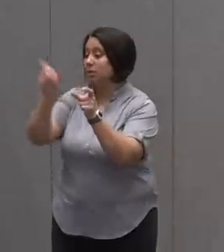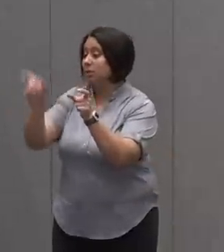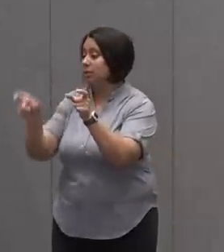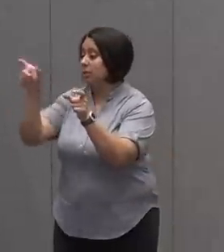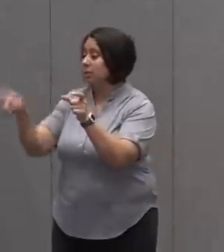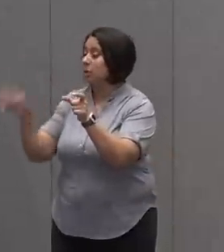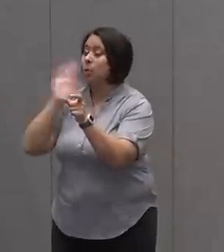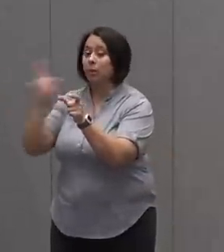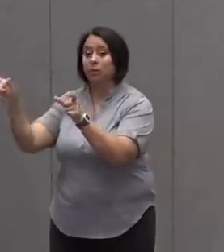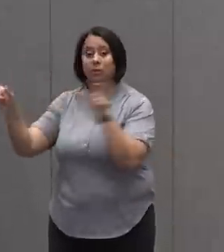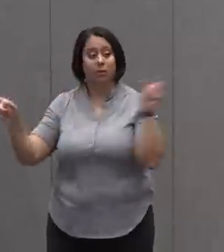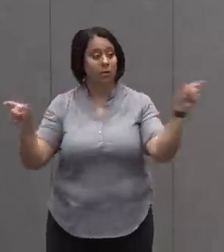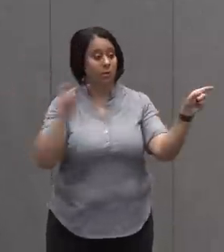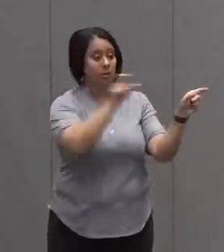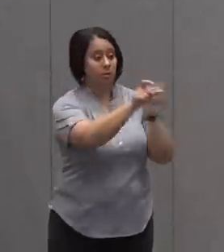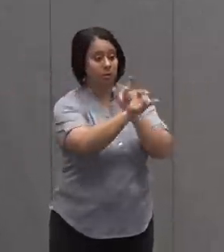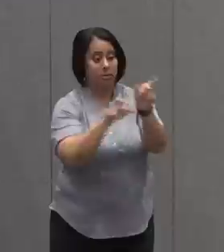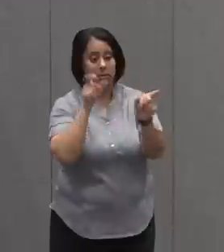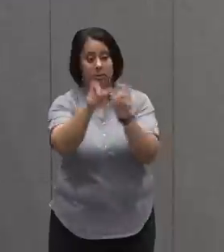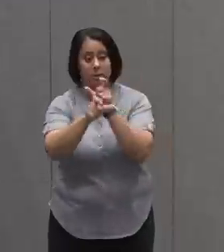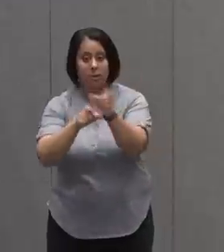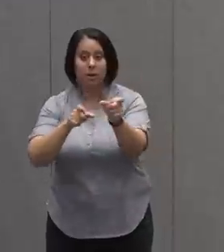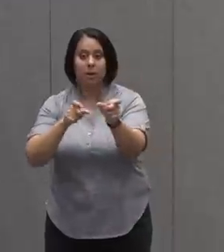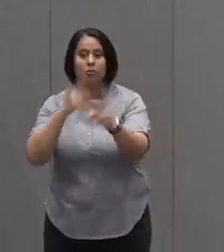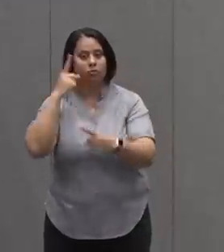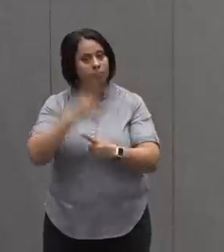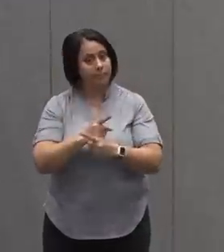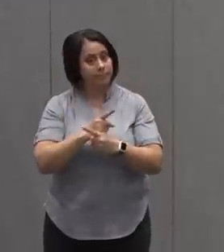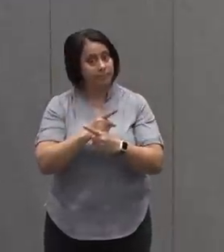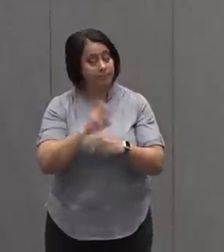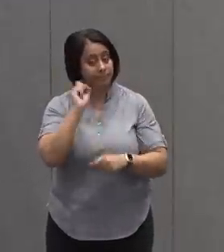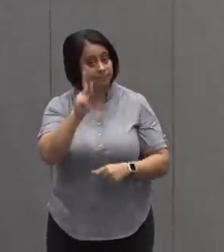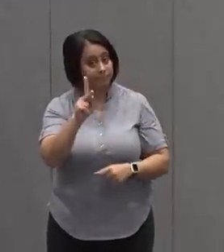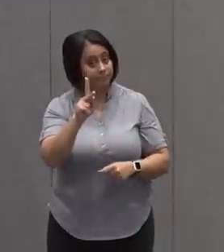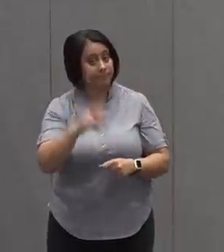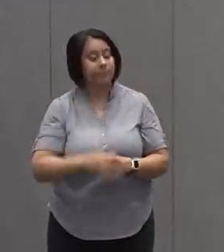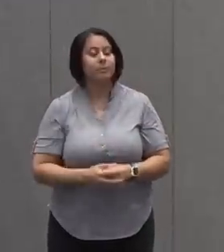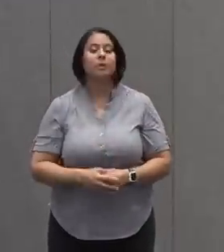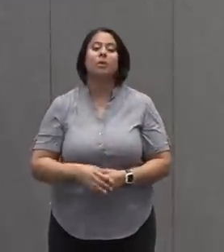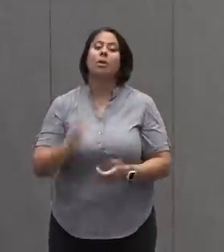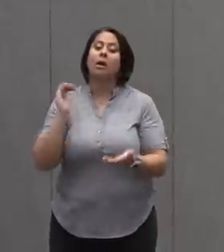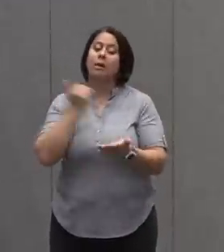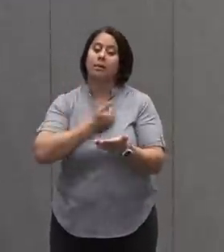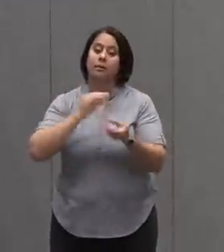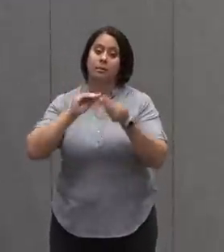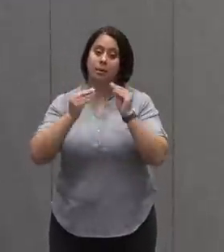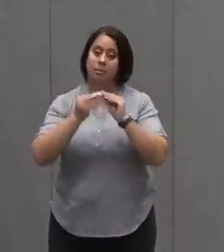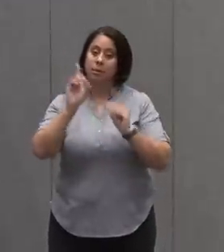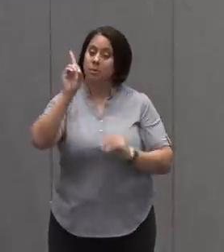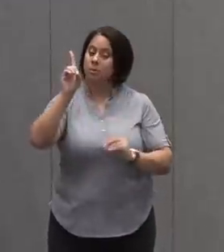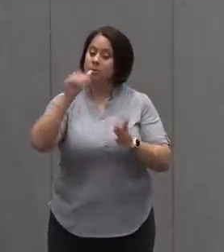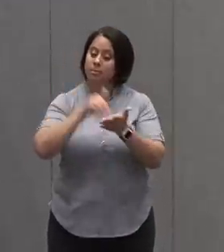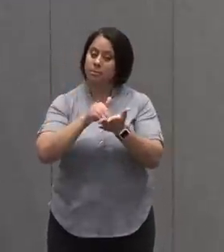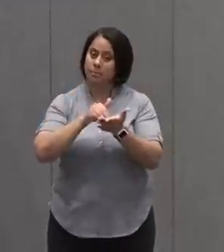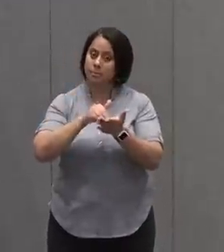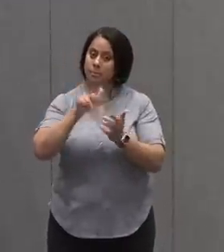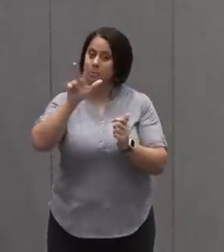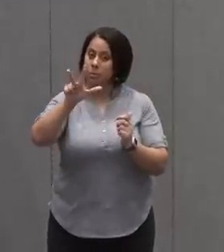them in the place where they belong. So let's go back to our number of the day. Our number of the day was